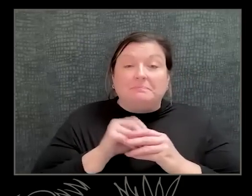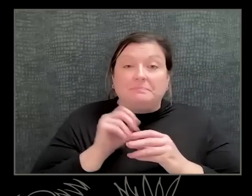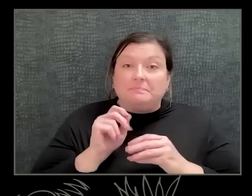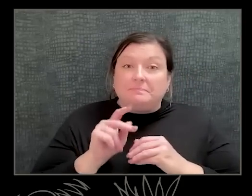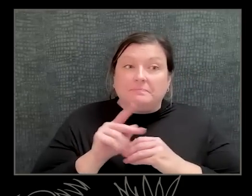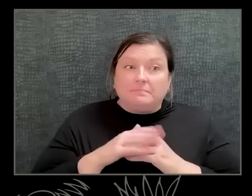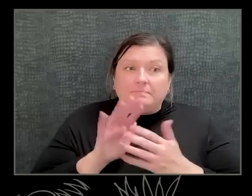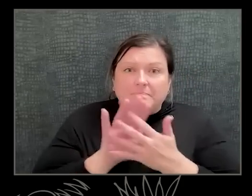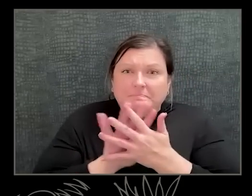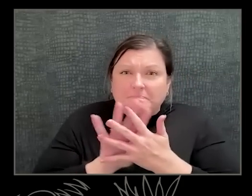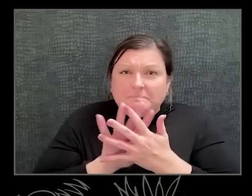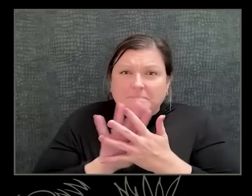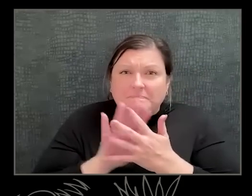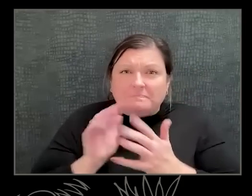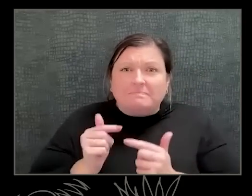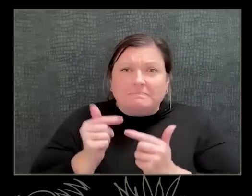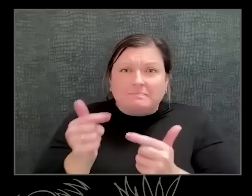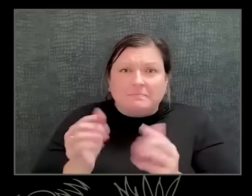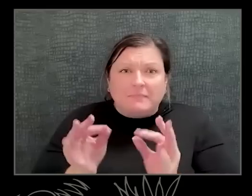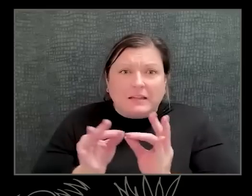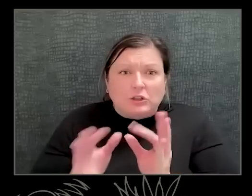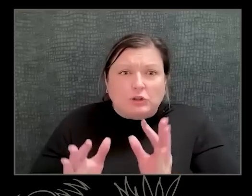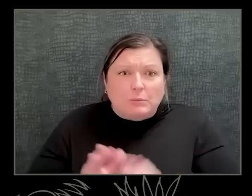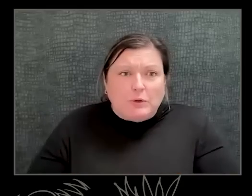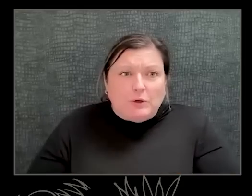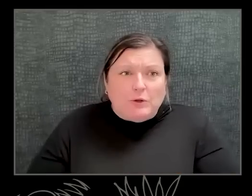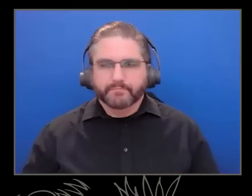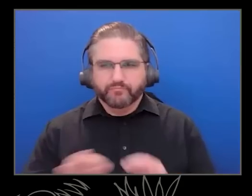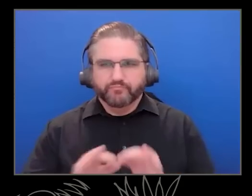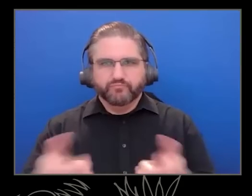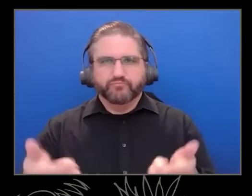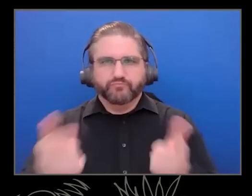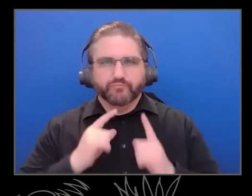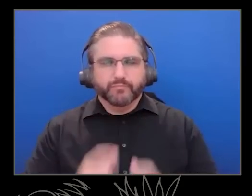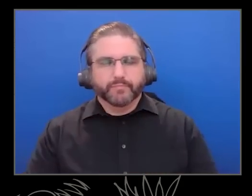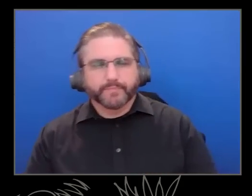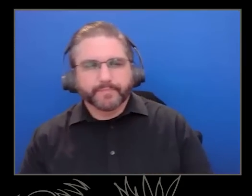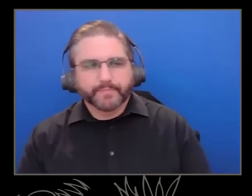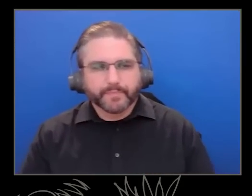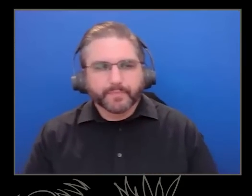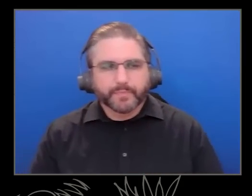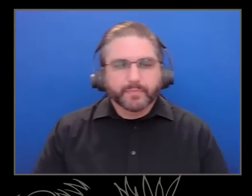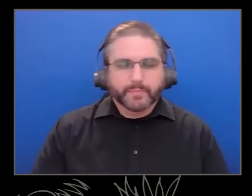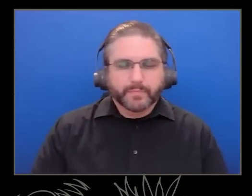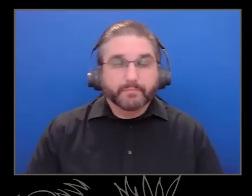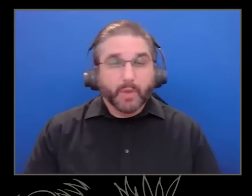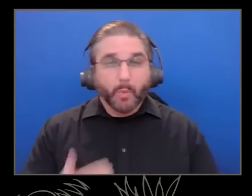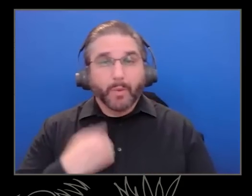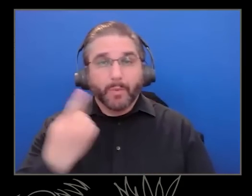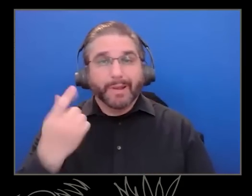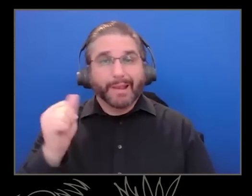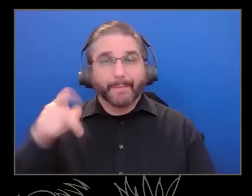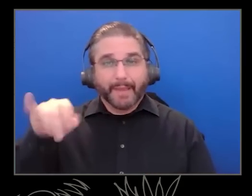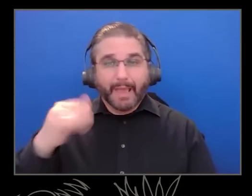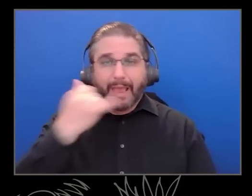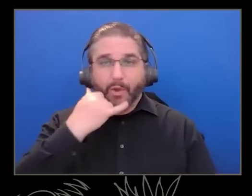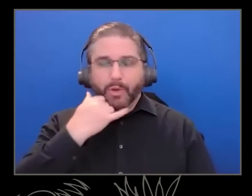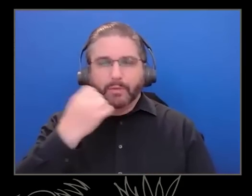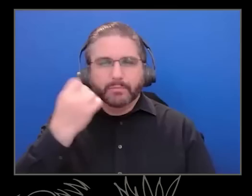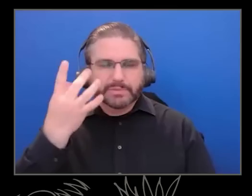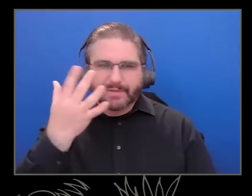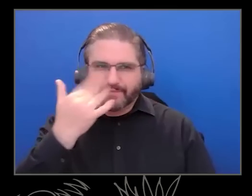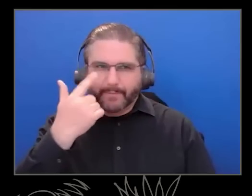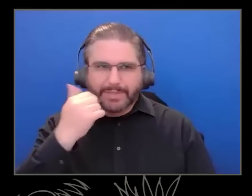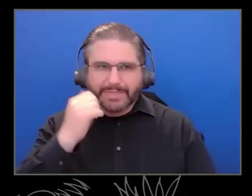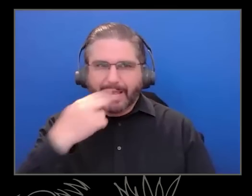renewals, we had 3 typed errors. We had an API error, which is hilarious because it wasn't an HTTP service.